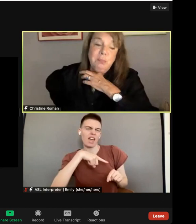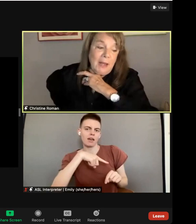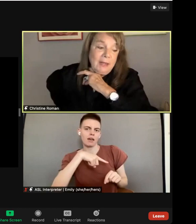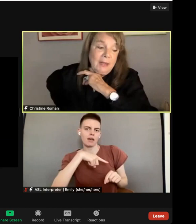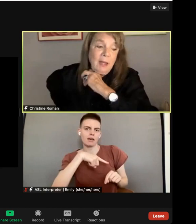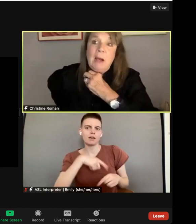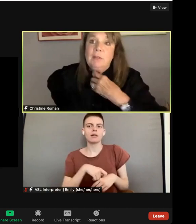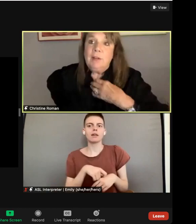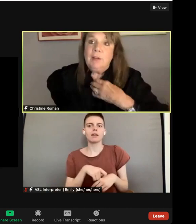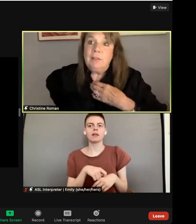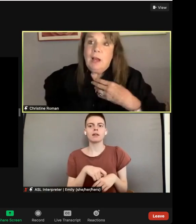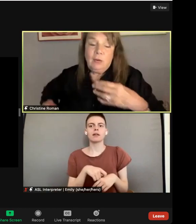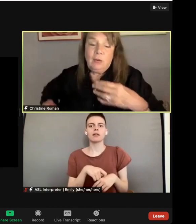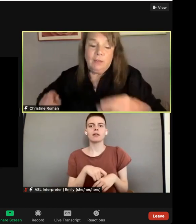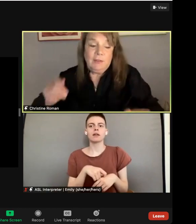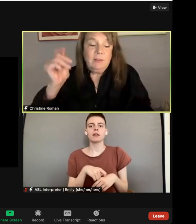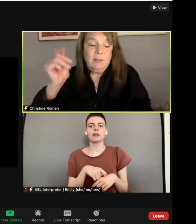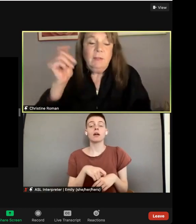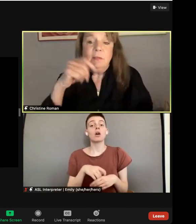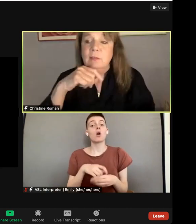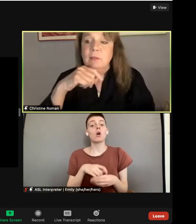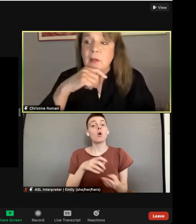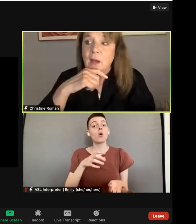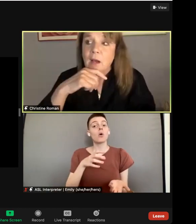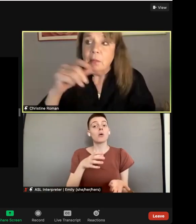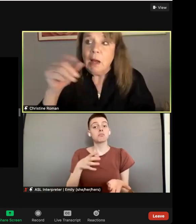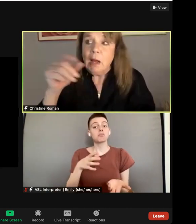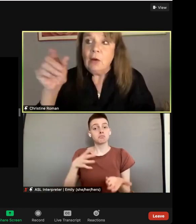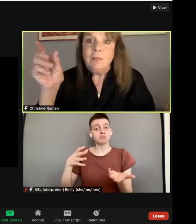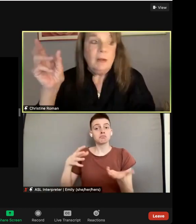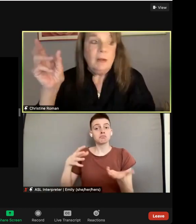Orange juice might come out of a